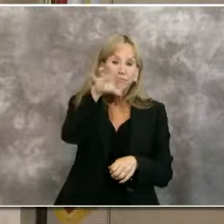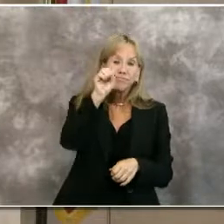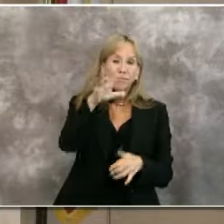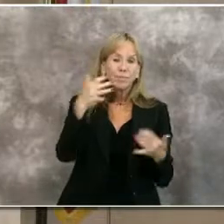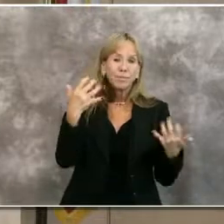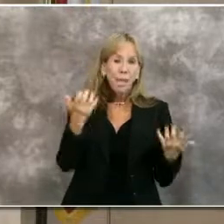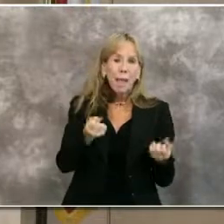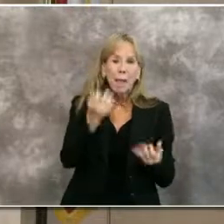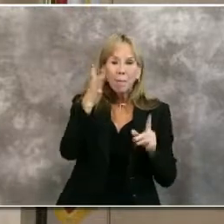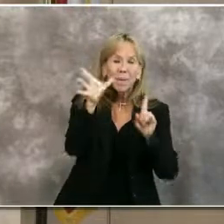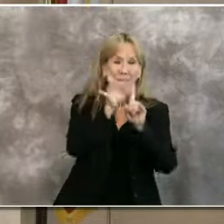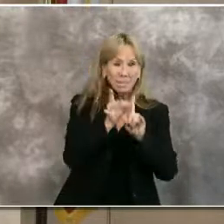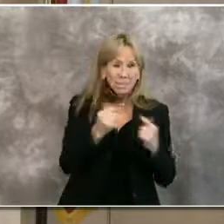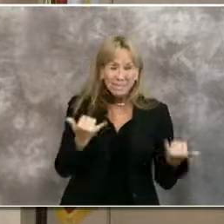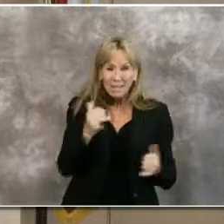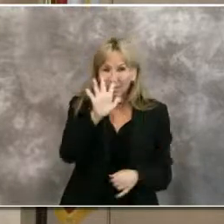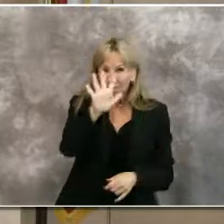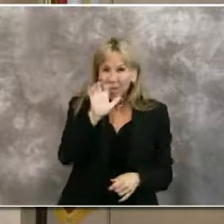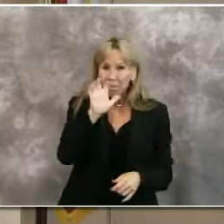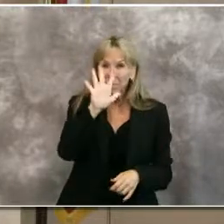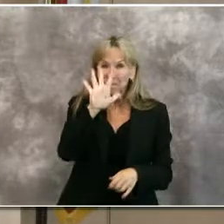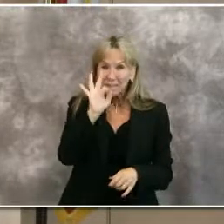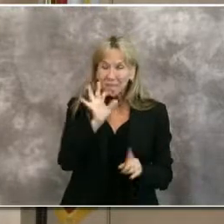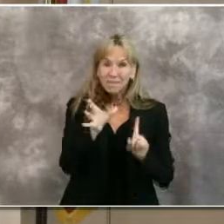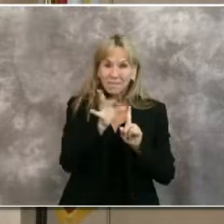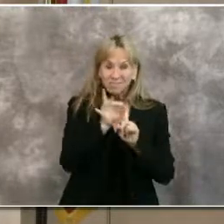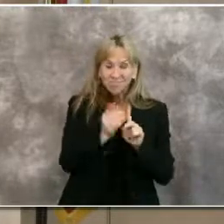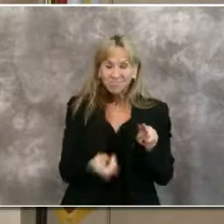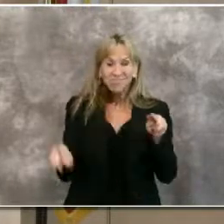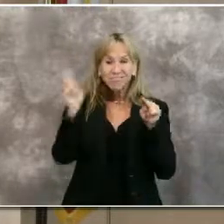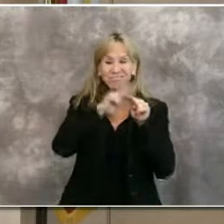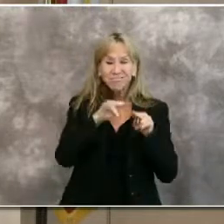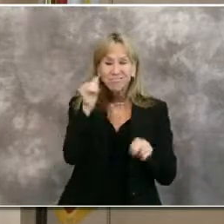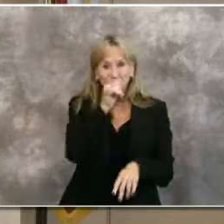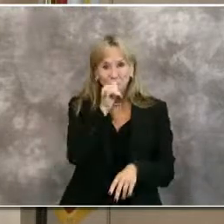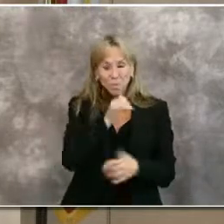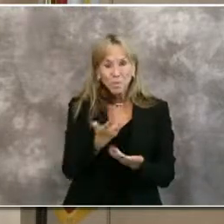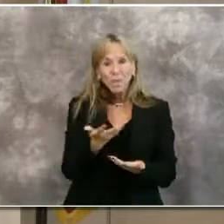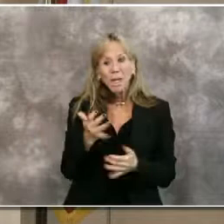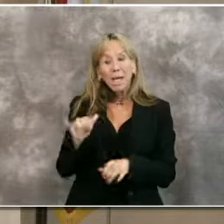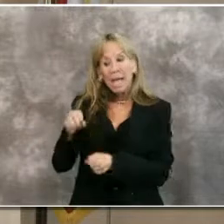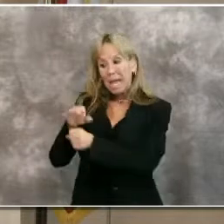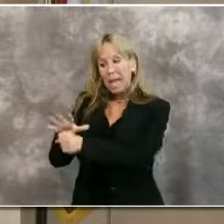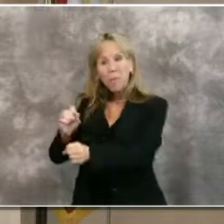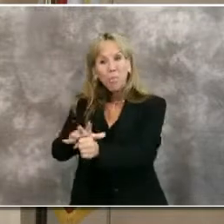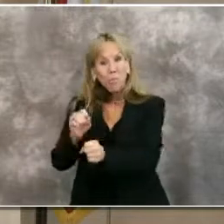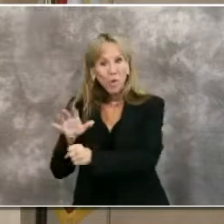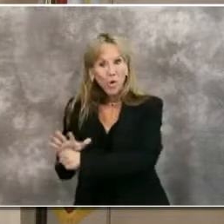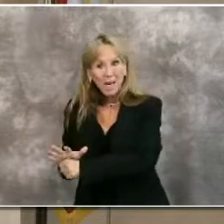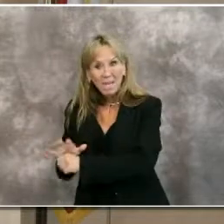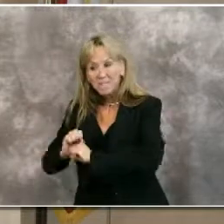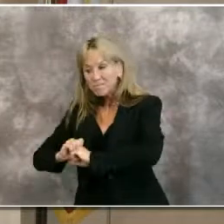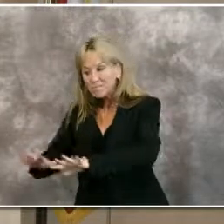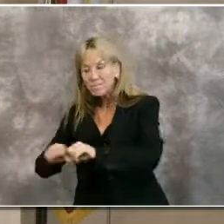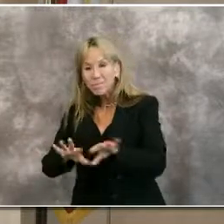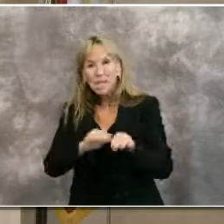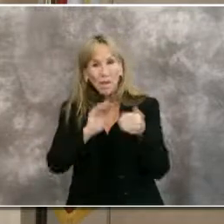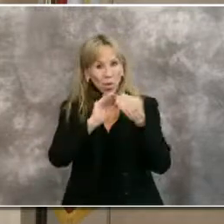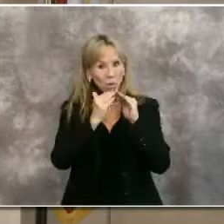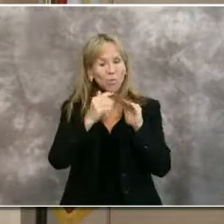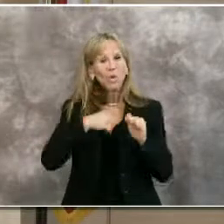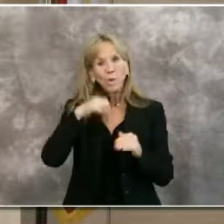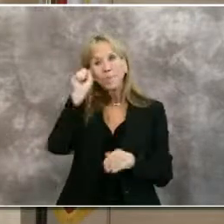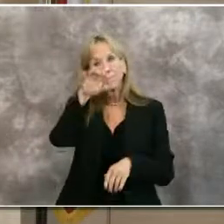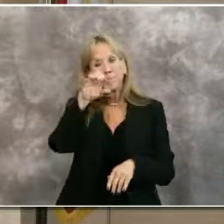had 559 cases. The outbreaks that we've been sharing with you over the past,